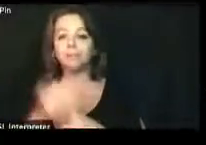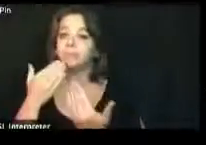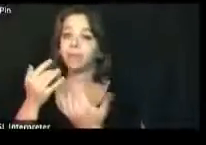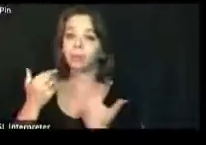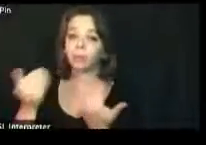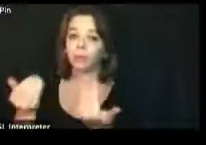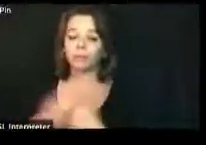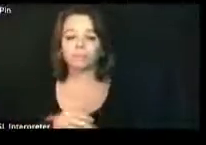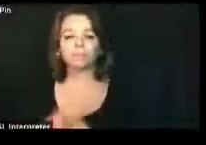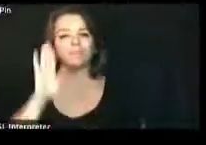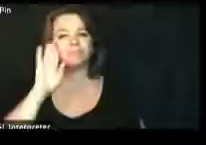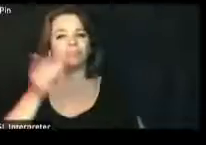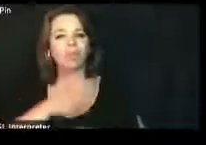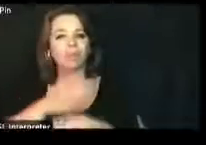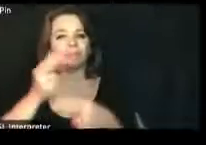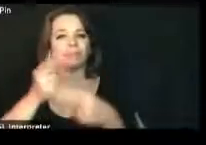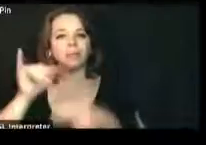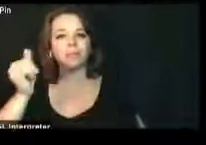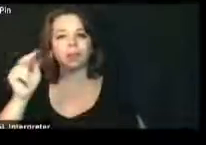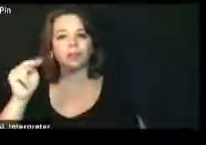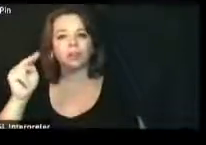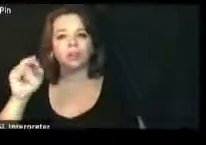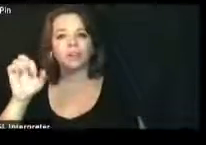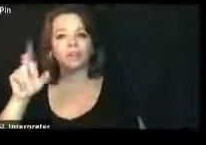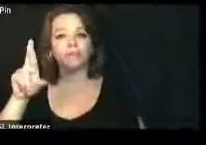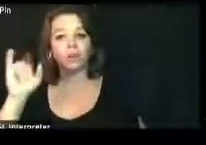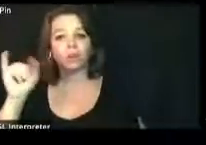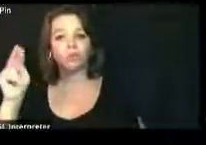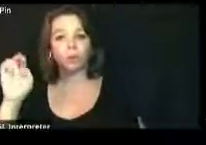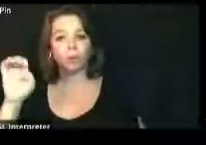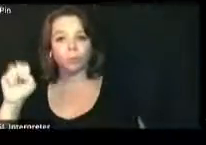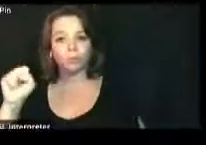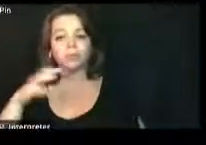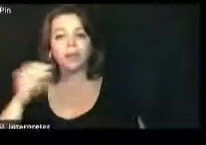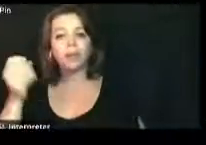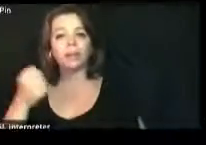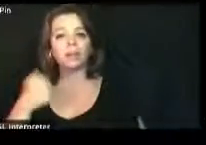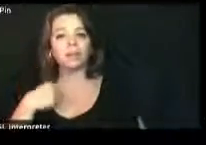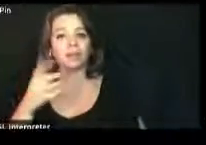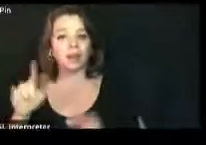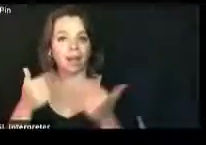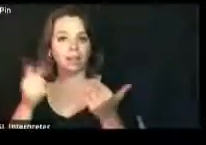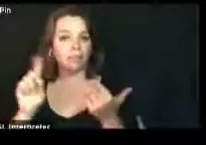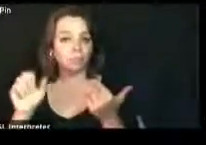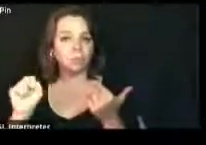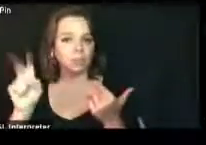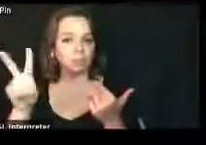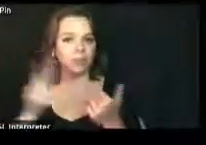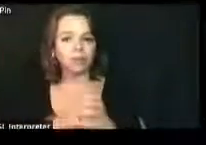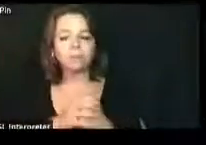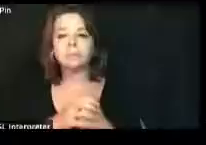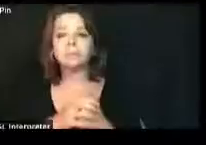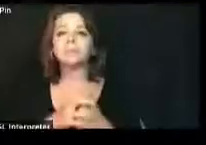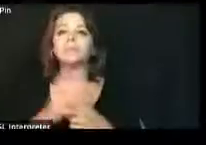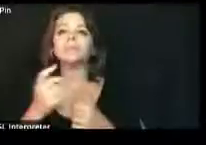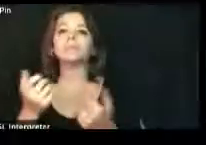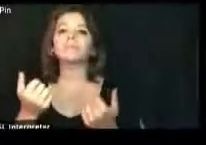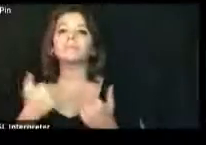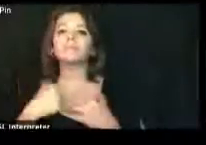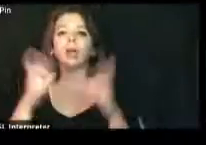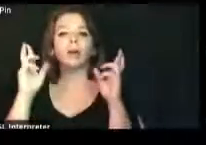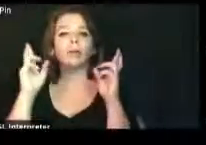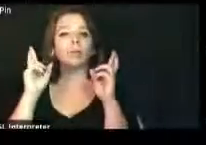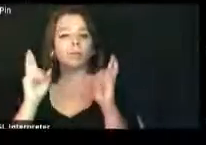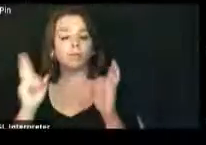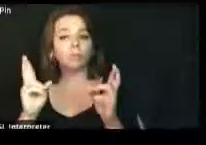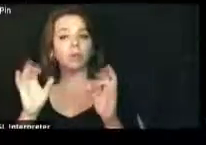Hi, my name is Jennifer Jones, and I am a resident of Simi Valley. And I am hoping that we can